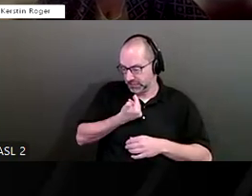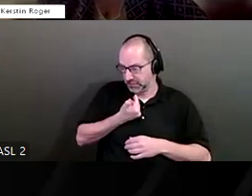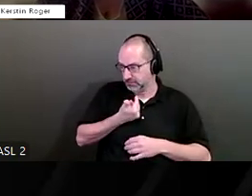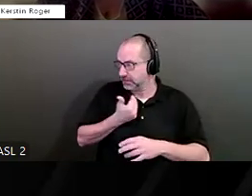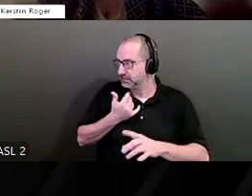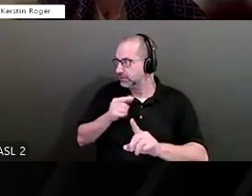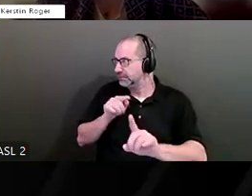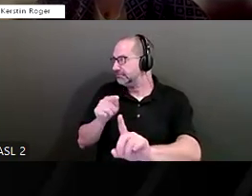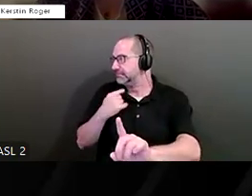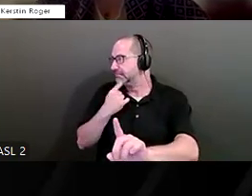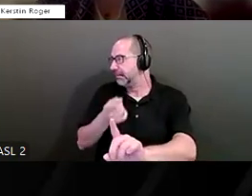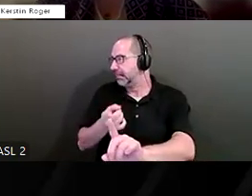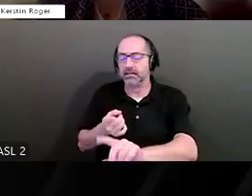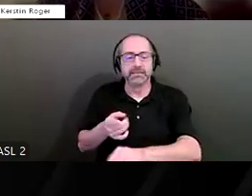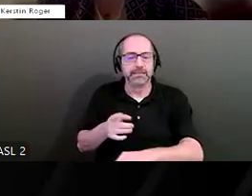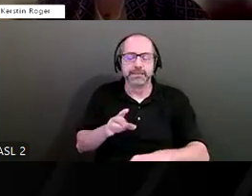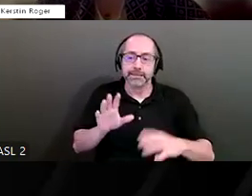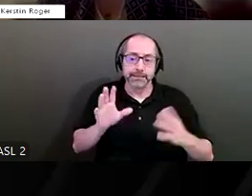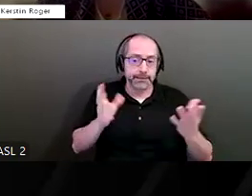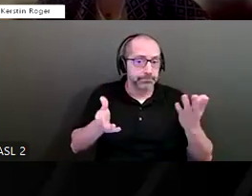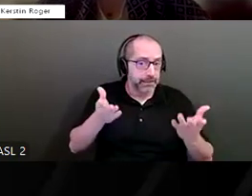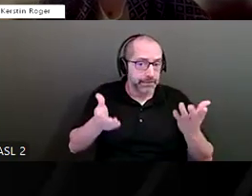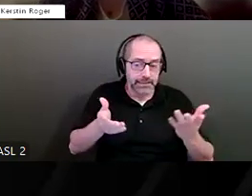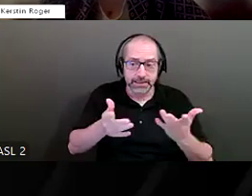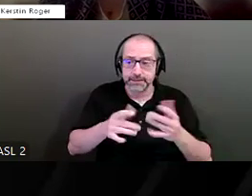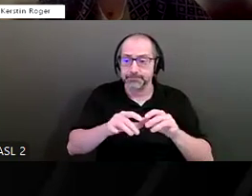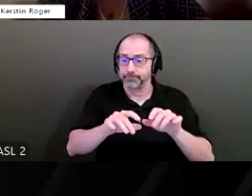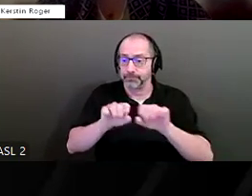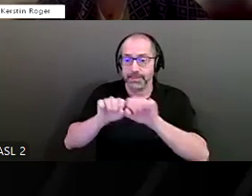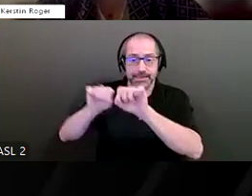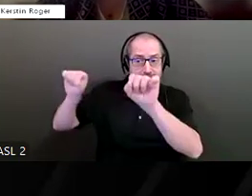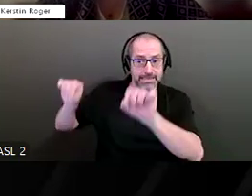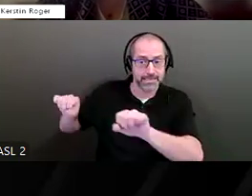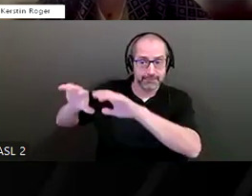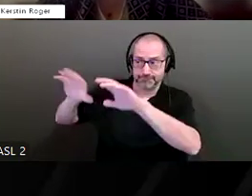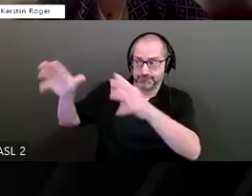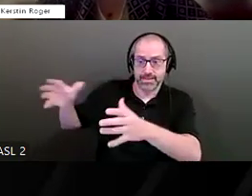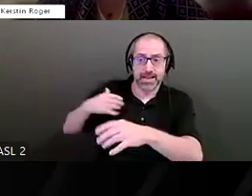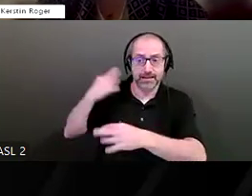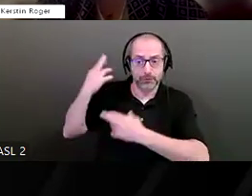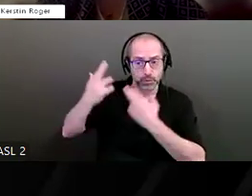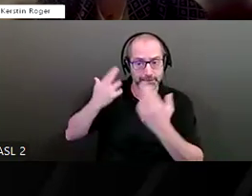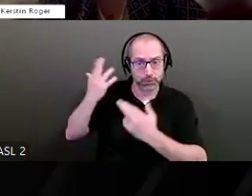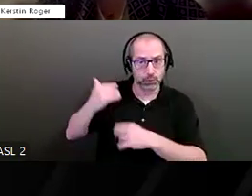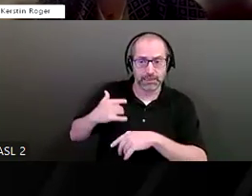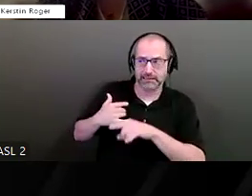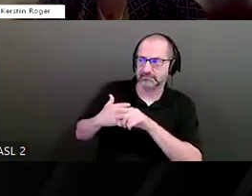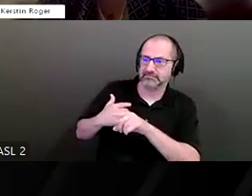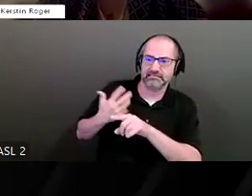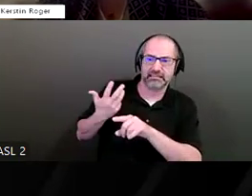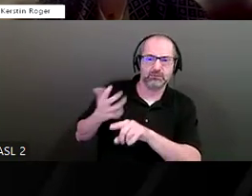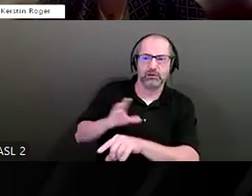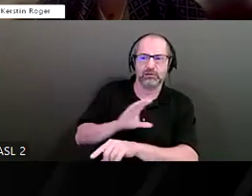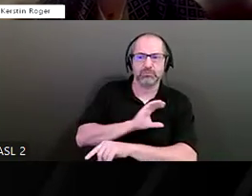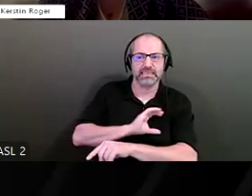there could be more systemic reasons as well, as Jackson and Hafemeister talk about in regards to not wanting law enforcement